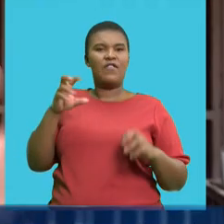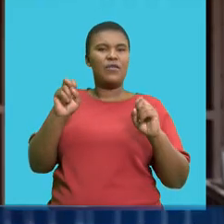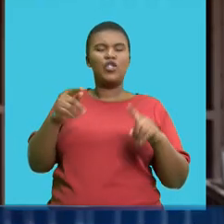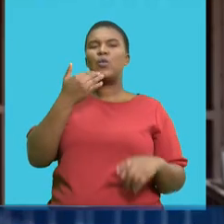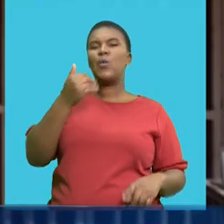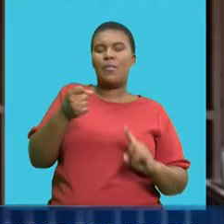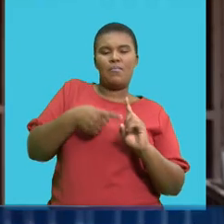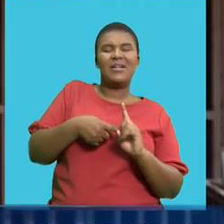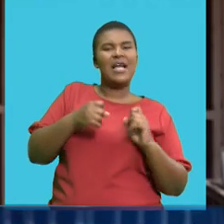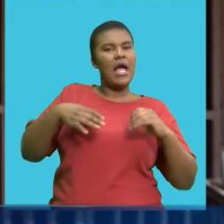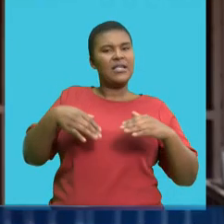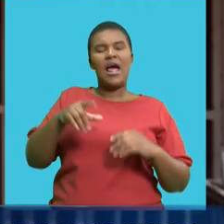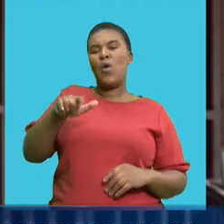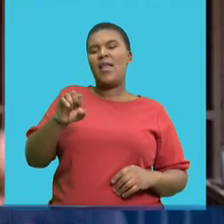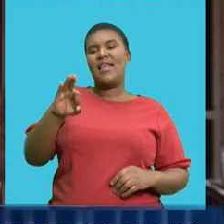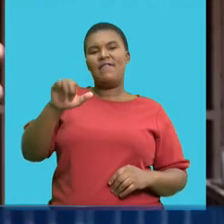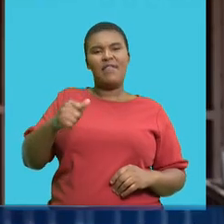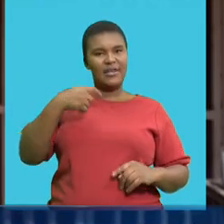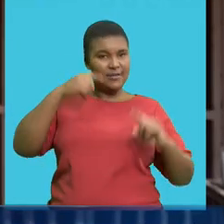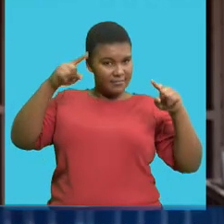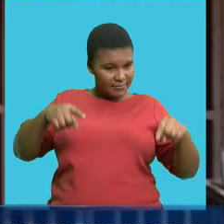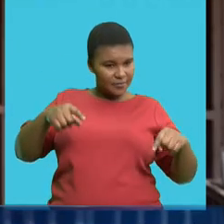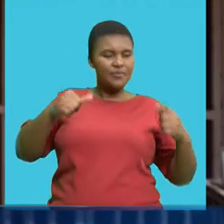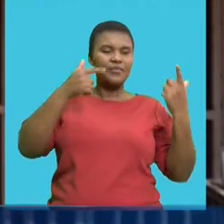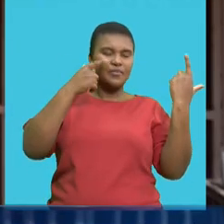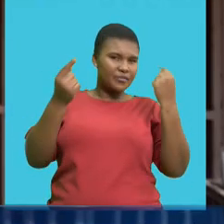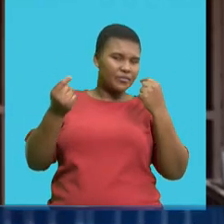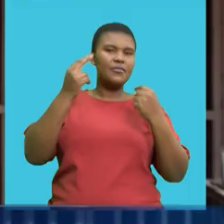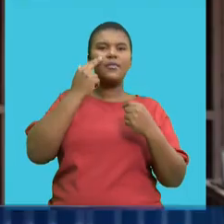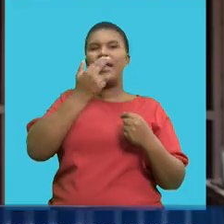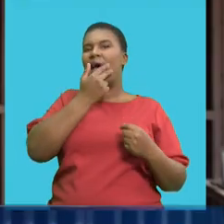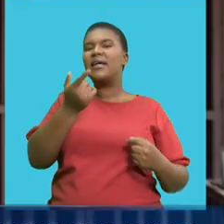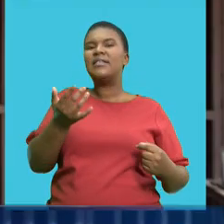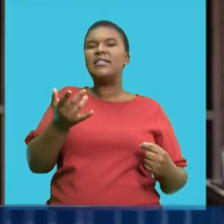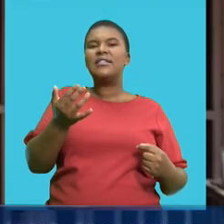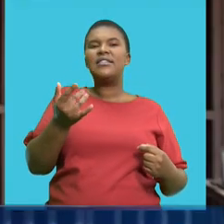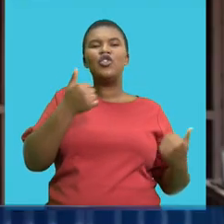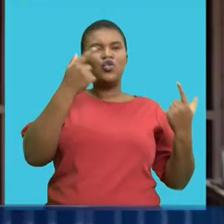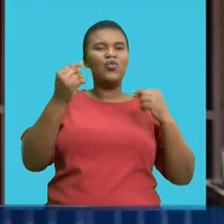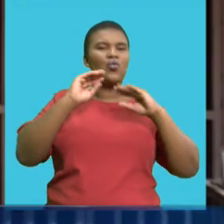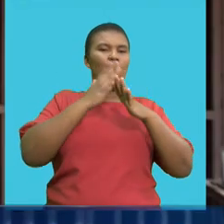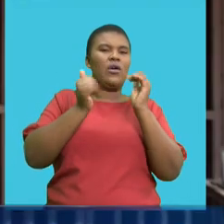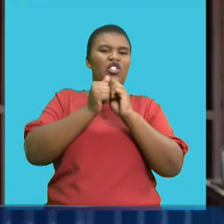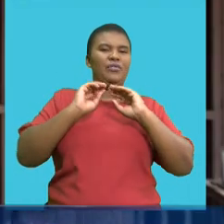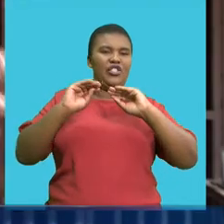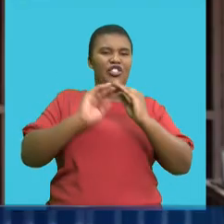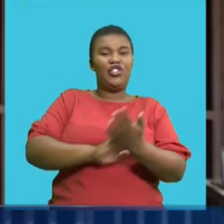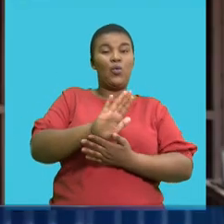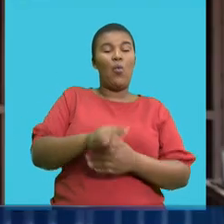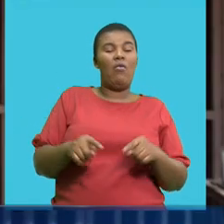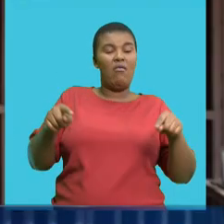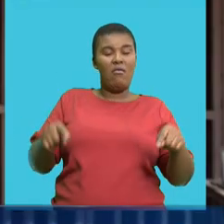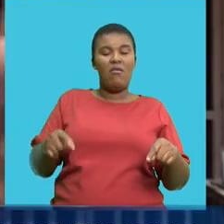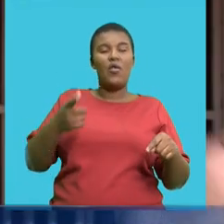to be here in the heart of Soweto and then conduct a nice drive at the hall where we